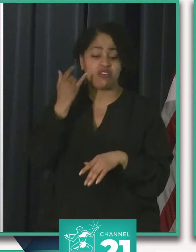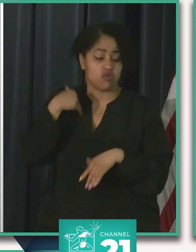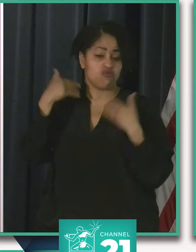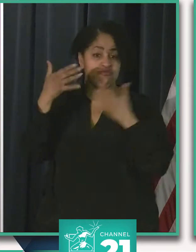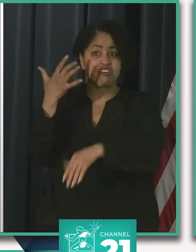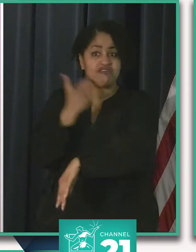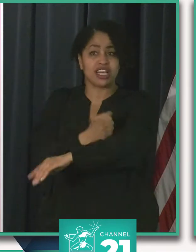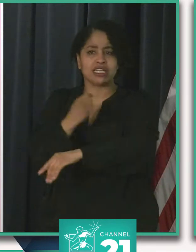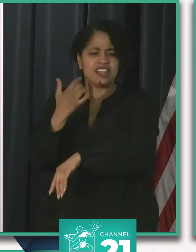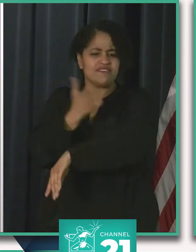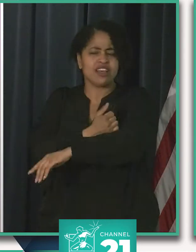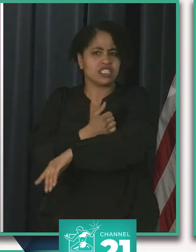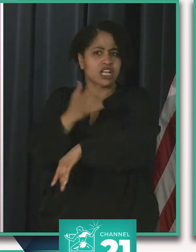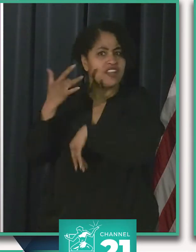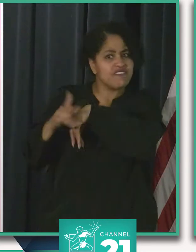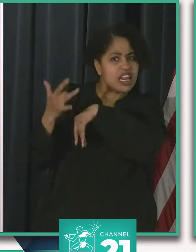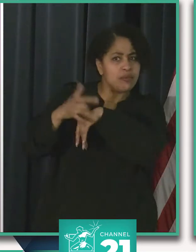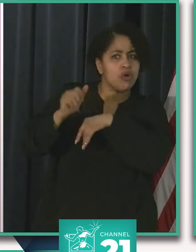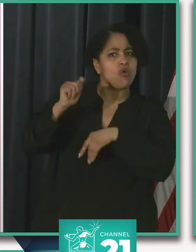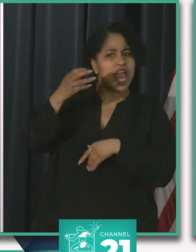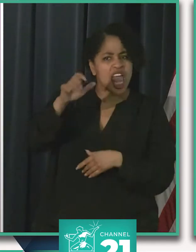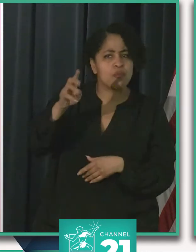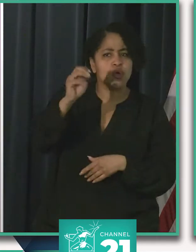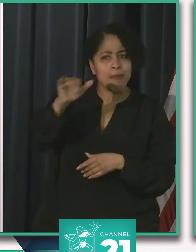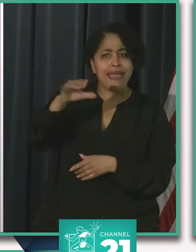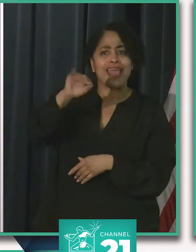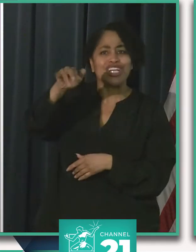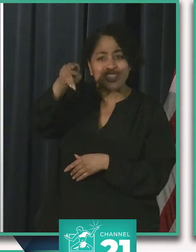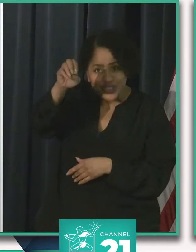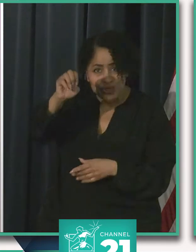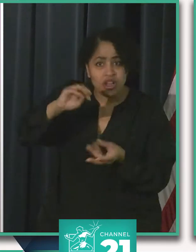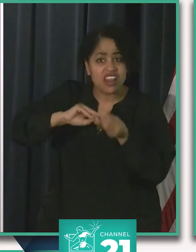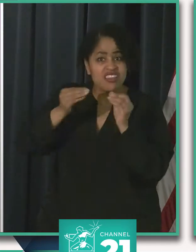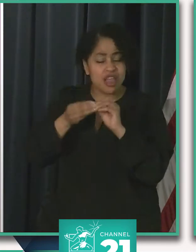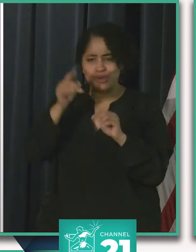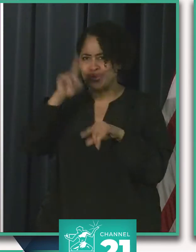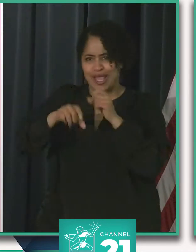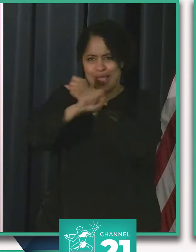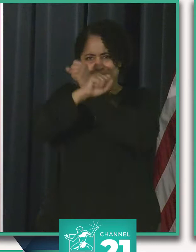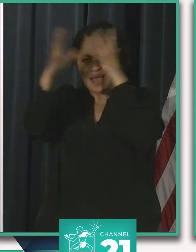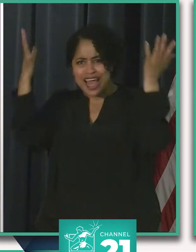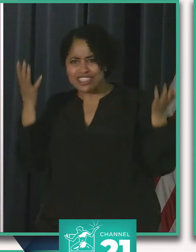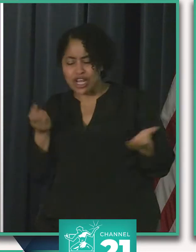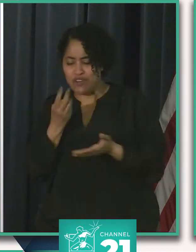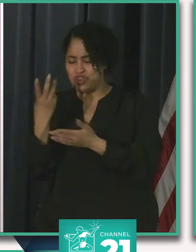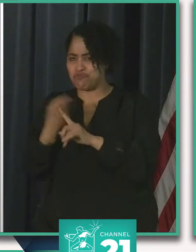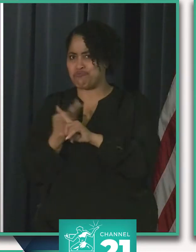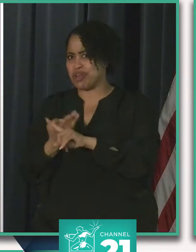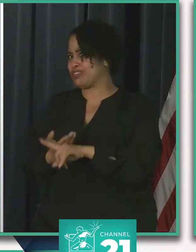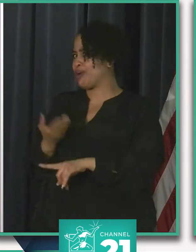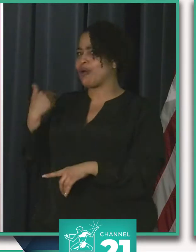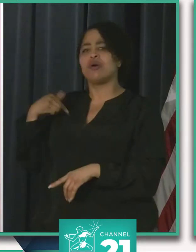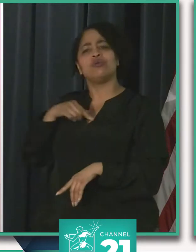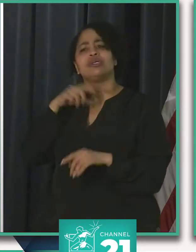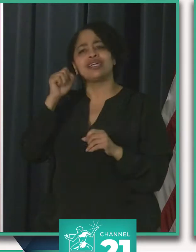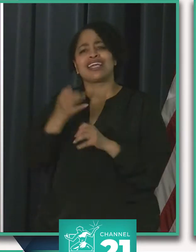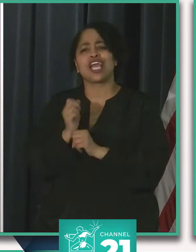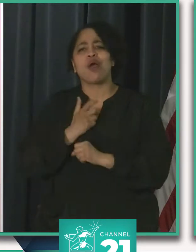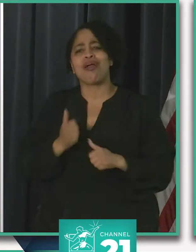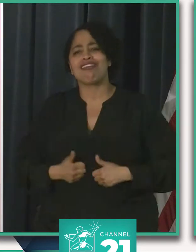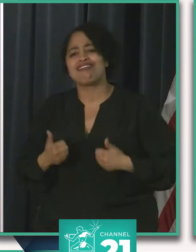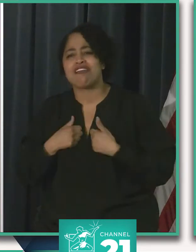these vaccines are going to be available in April and May and June at numbers you couldn't even imagine a couple months ago, we can get our lives